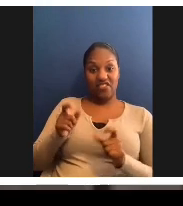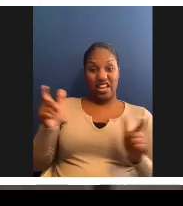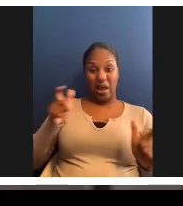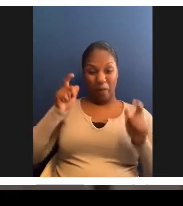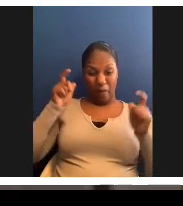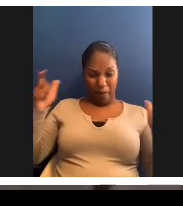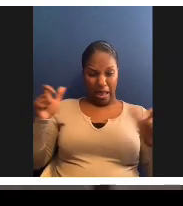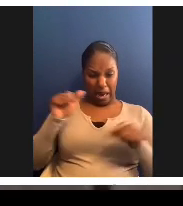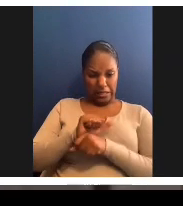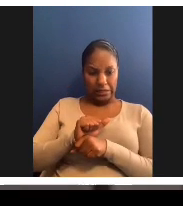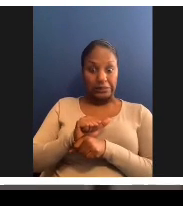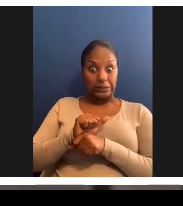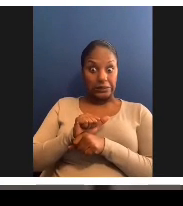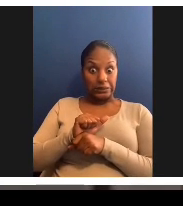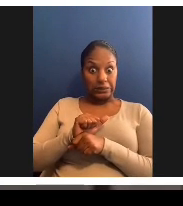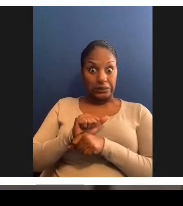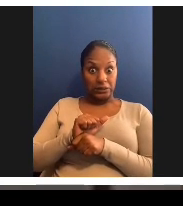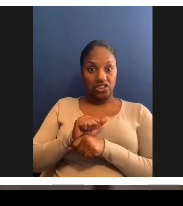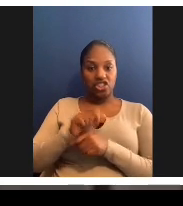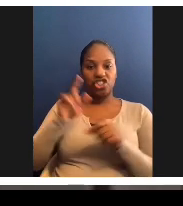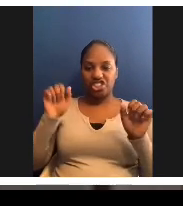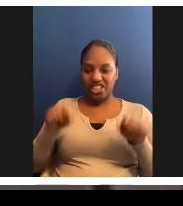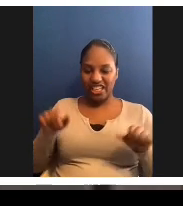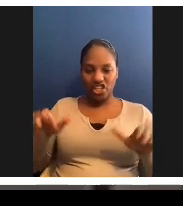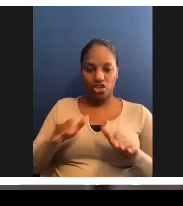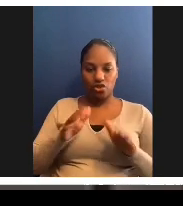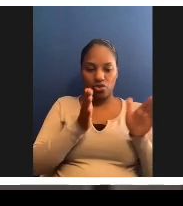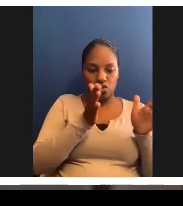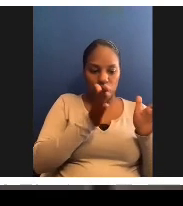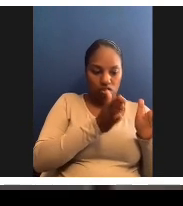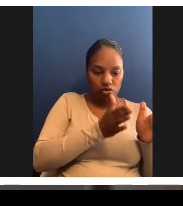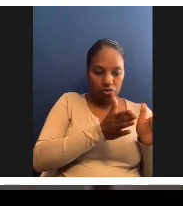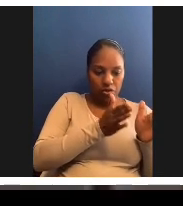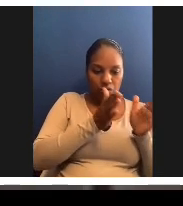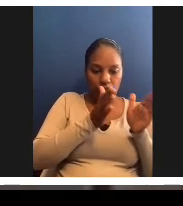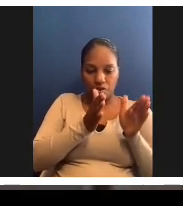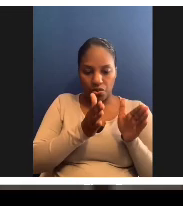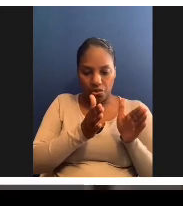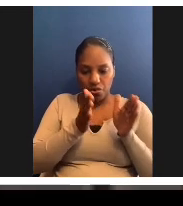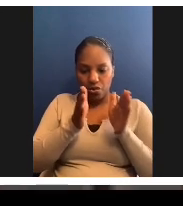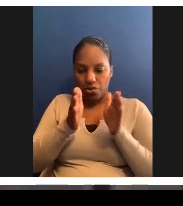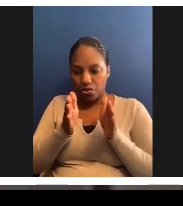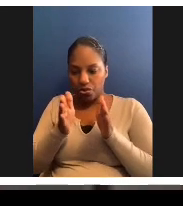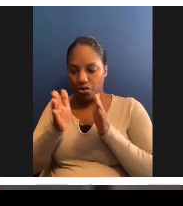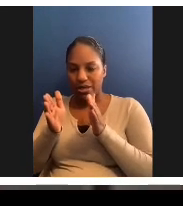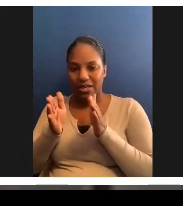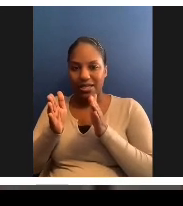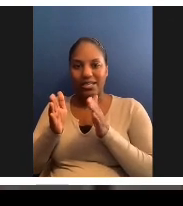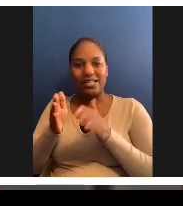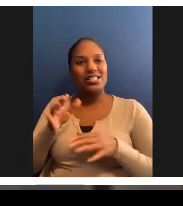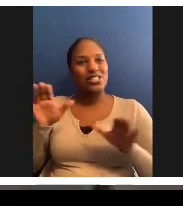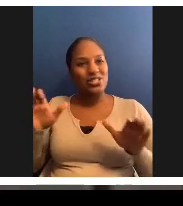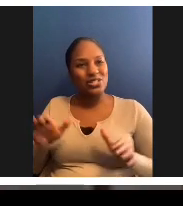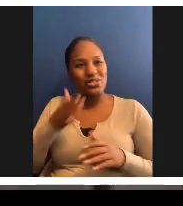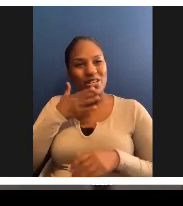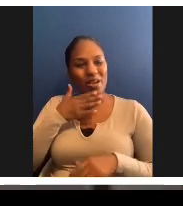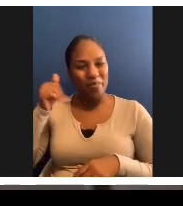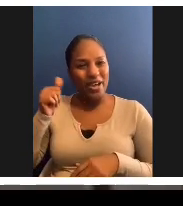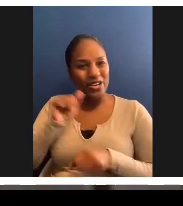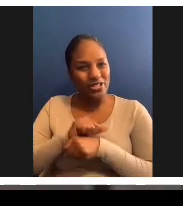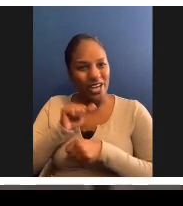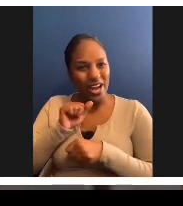task, if she's given small parts at a time to do, she does much better job. And sometimes it's preparing ahead of